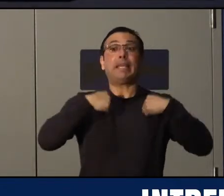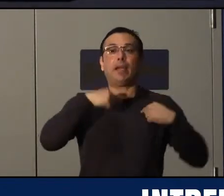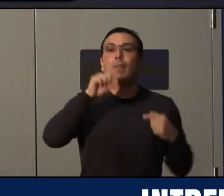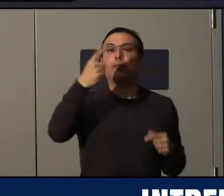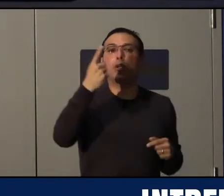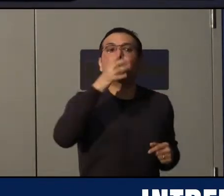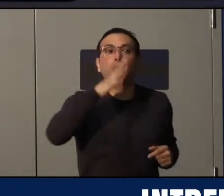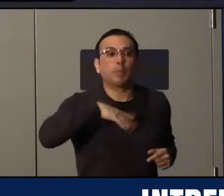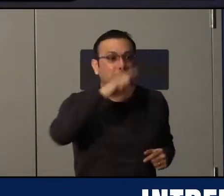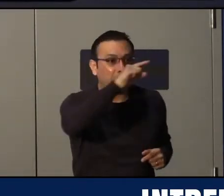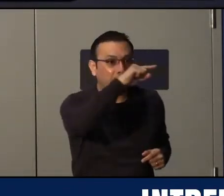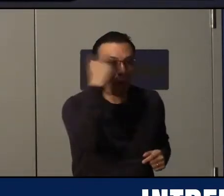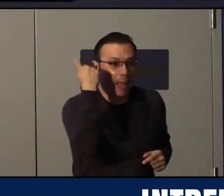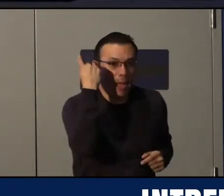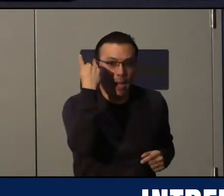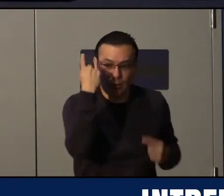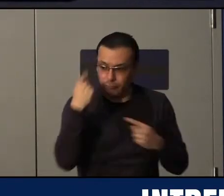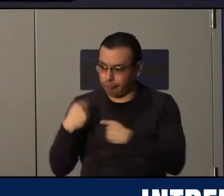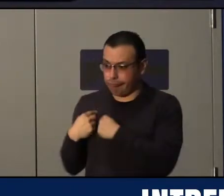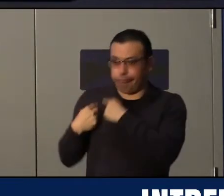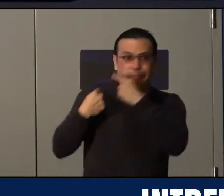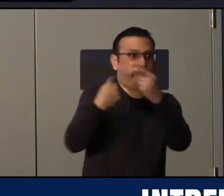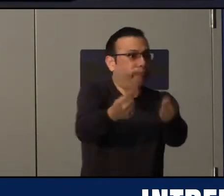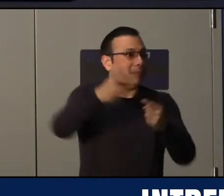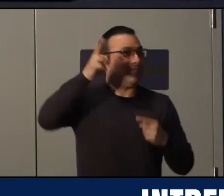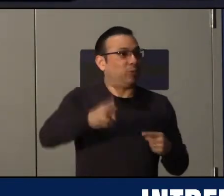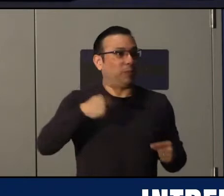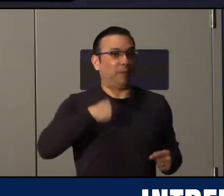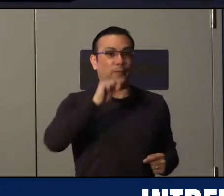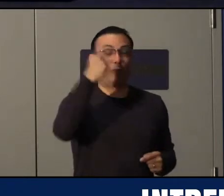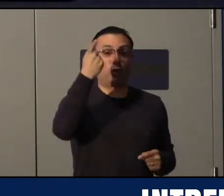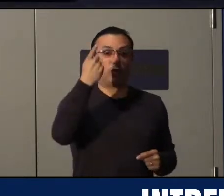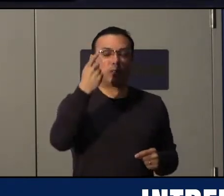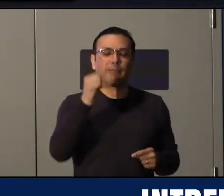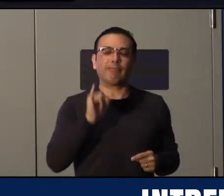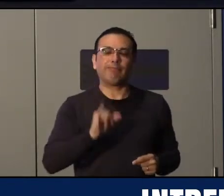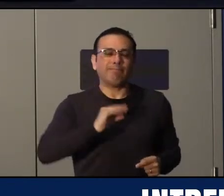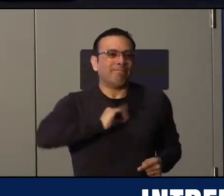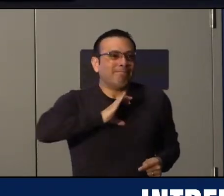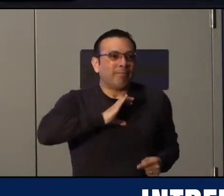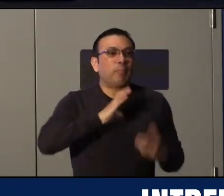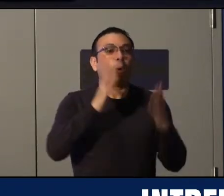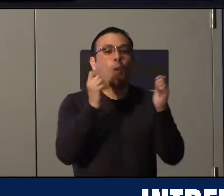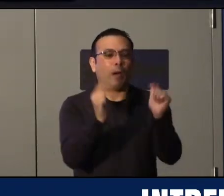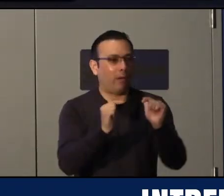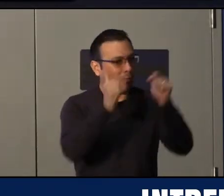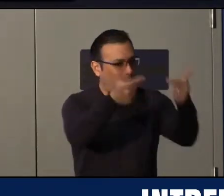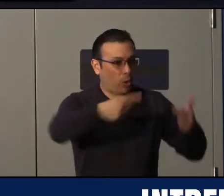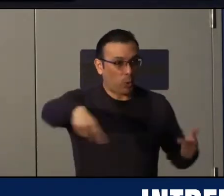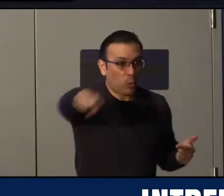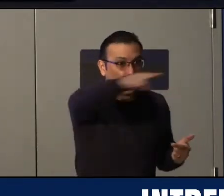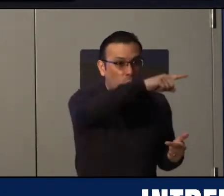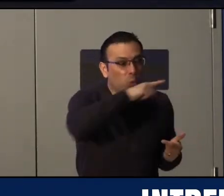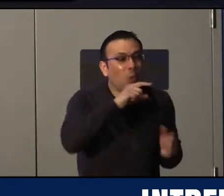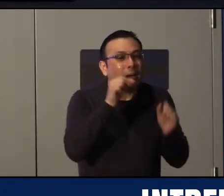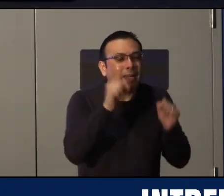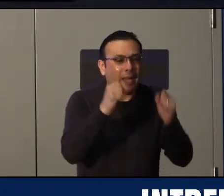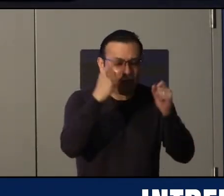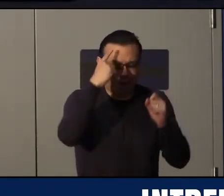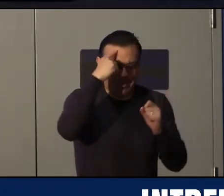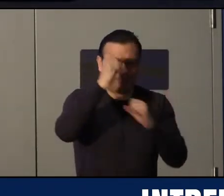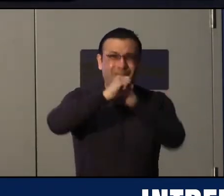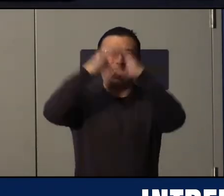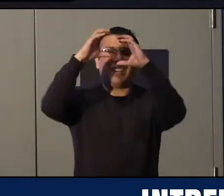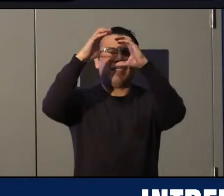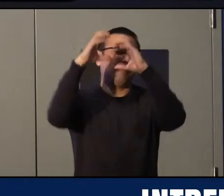blows me away. And I want to encourage the next generation to dream that this is possible. And a